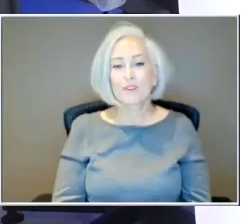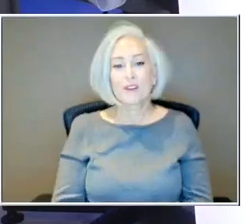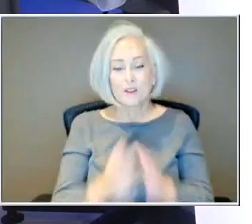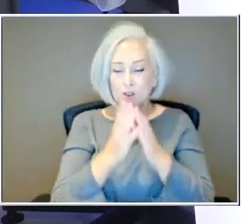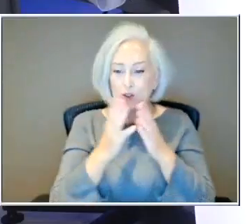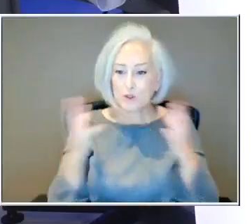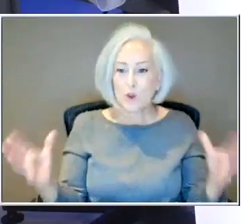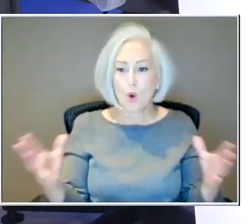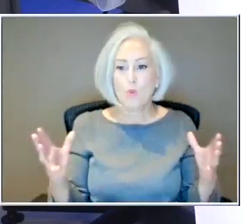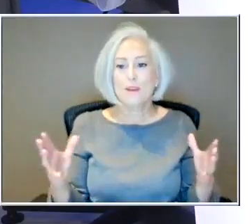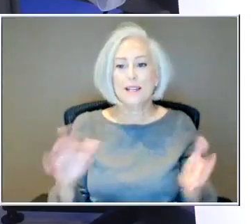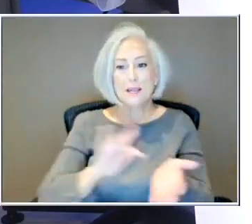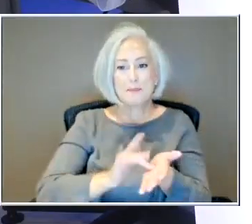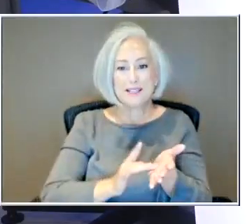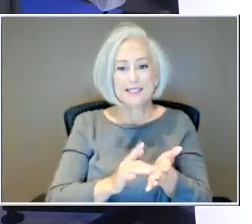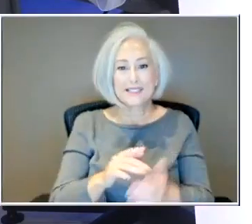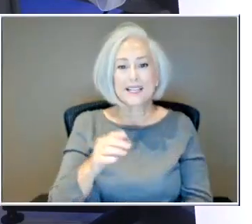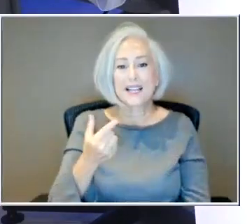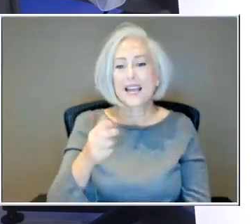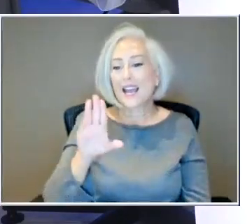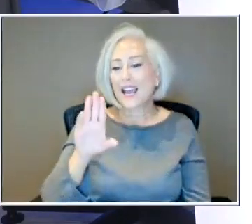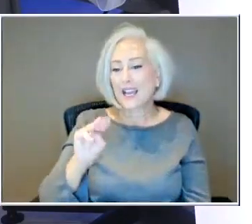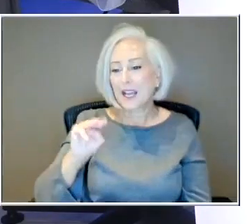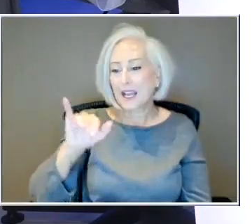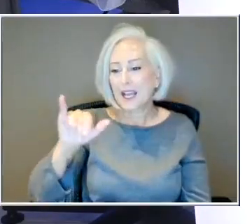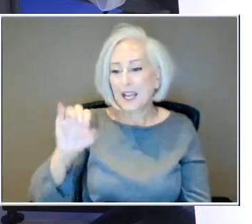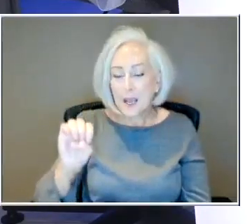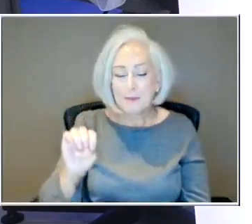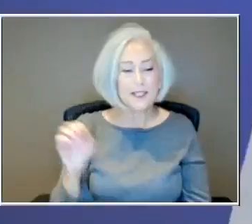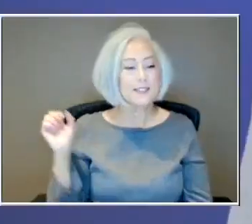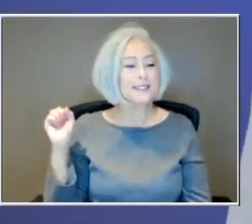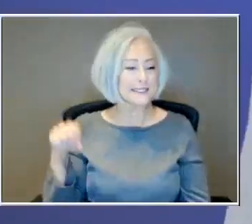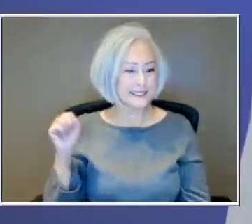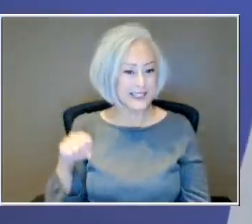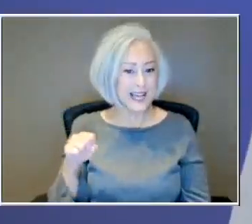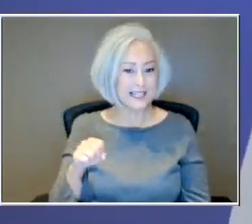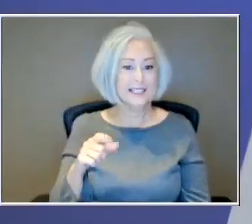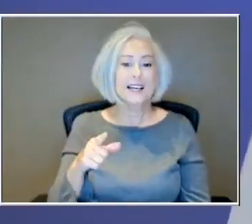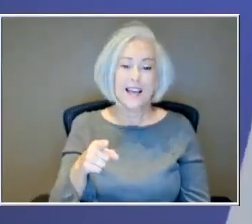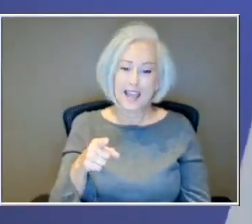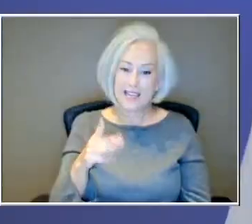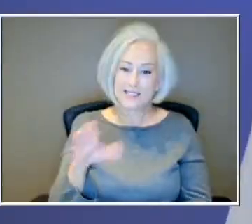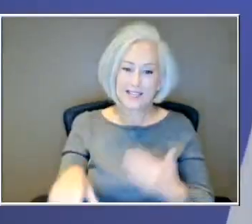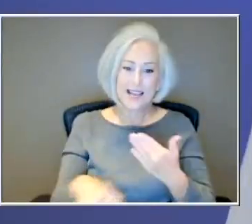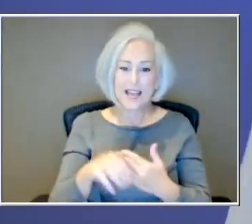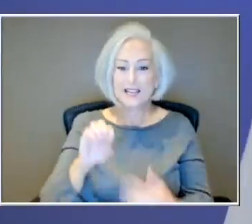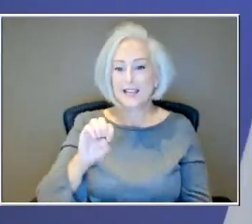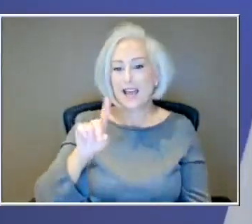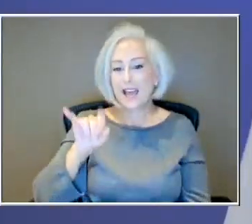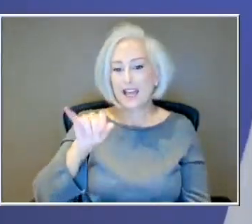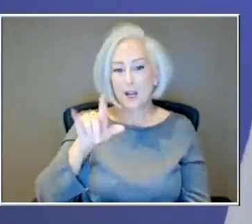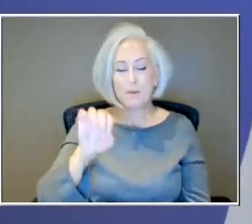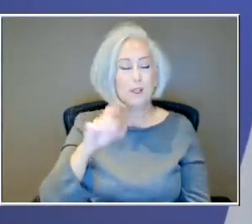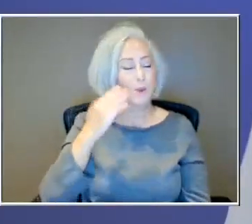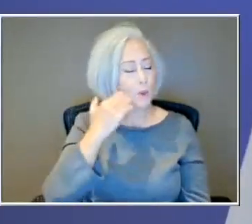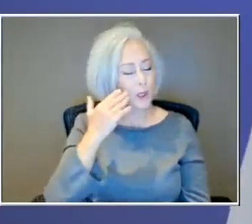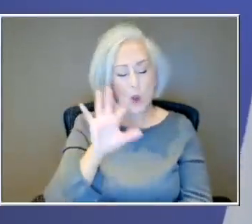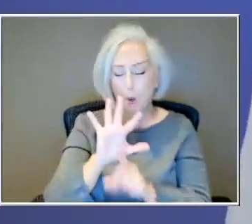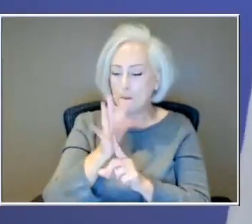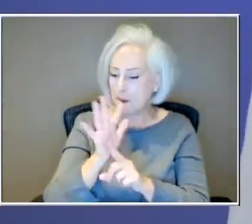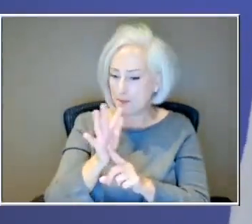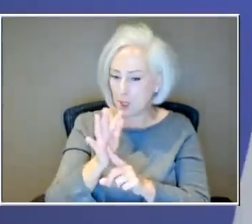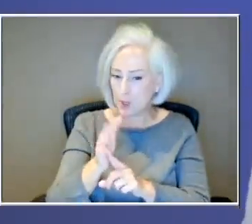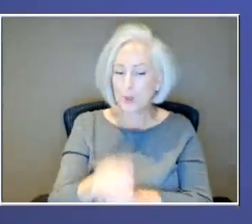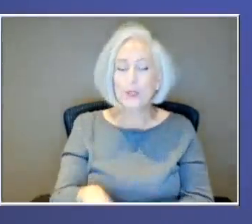form now, so Yep. I could see those. We have gummies, and I have to say I have to add edibles to the list. Yep. We know that they are very popular, so keep